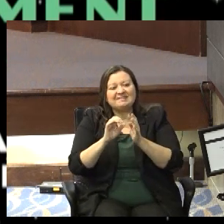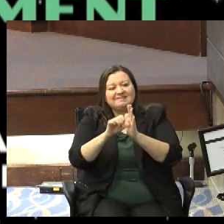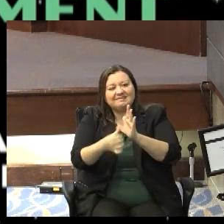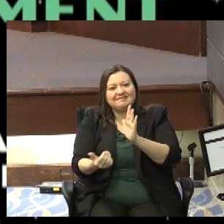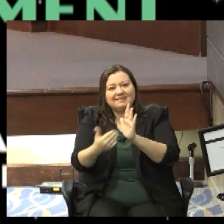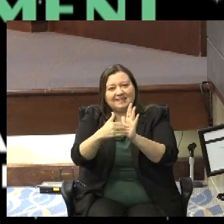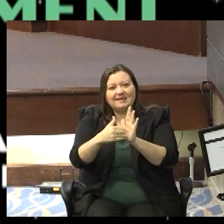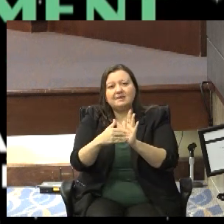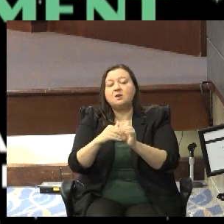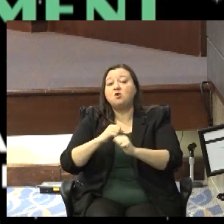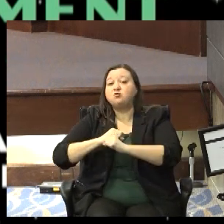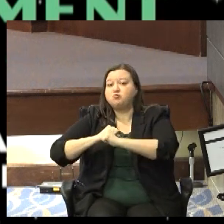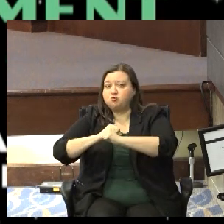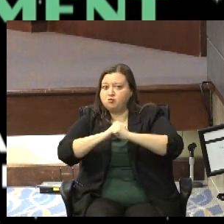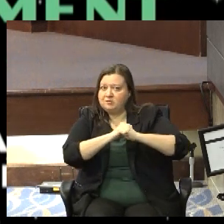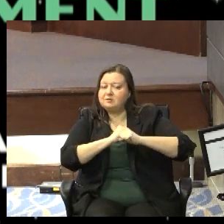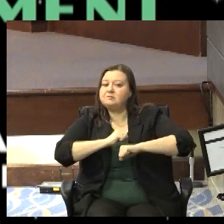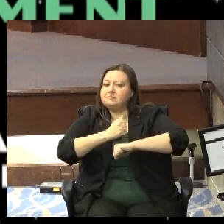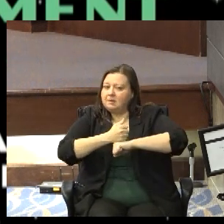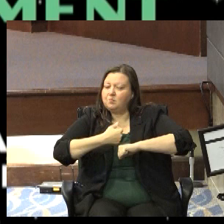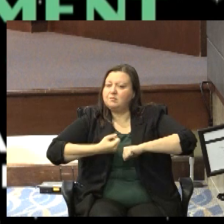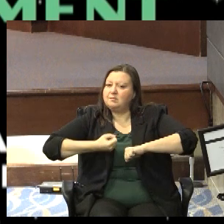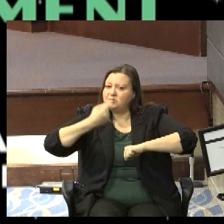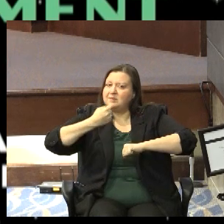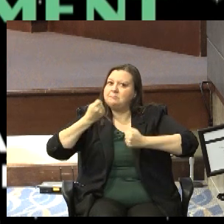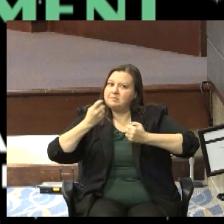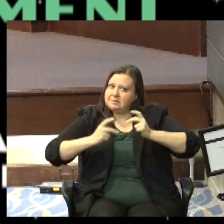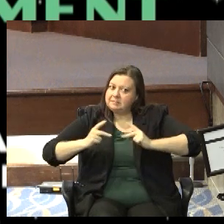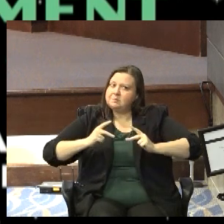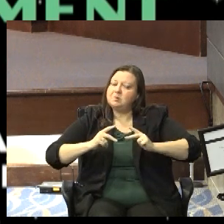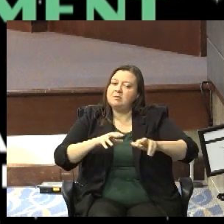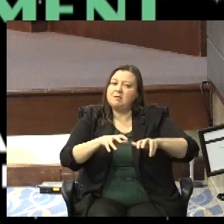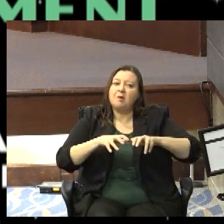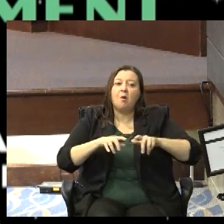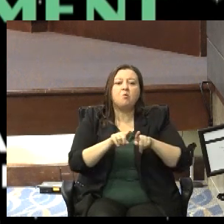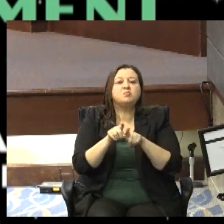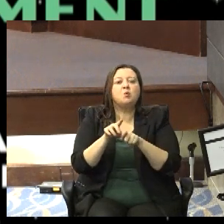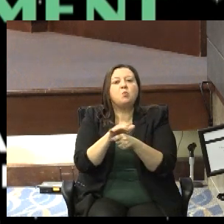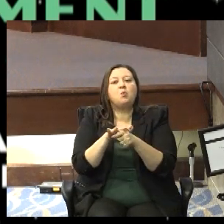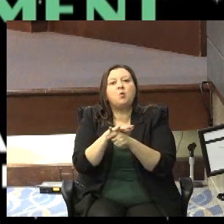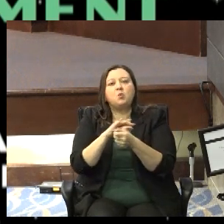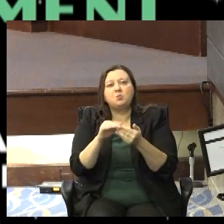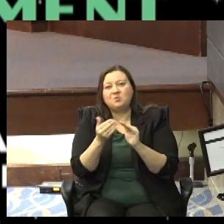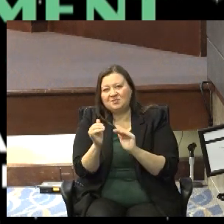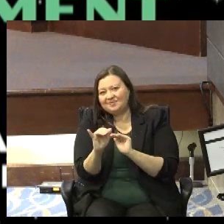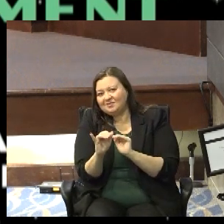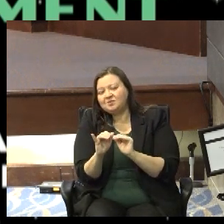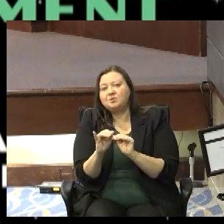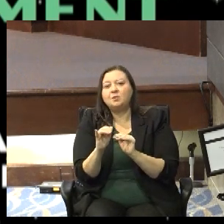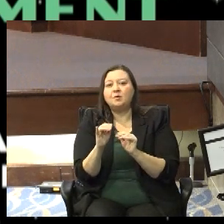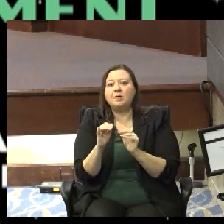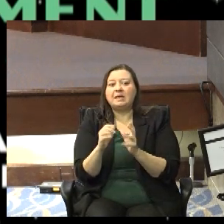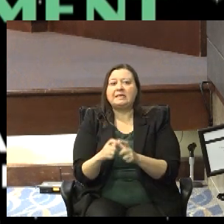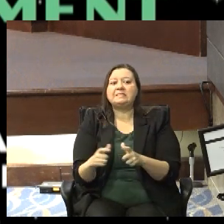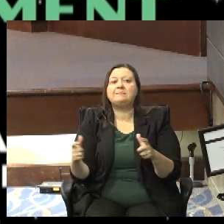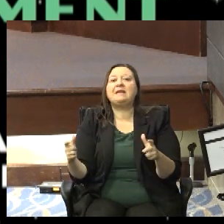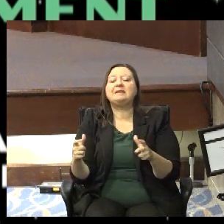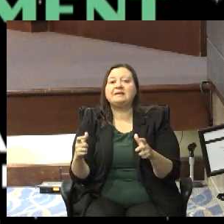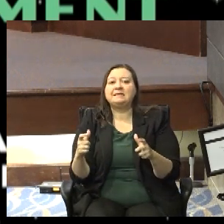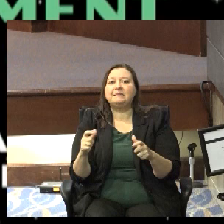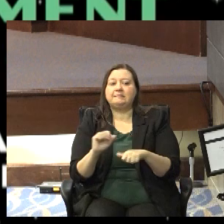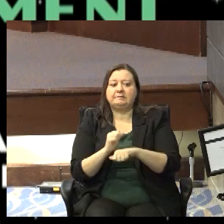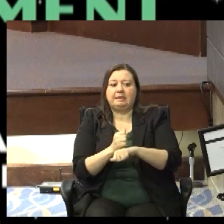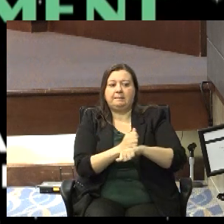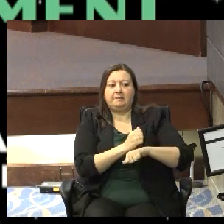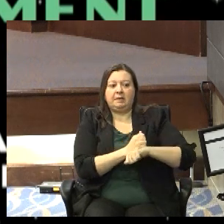know, security plans in place. We understand it'll be a lot of people, but then also for our local community, we are expanding our layout of the